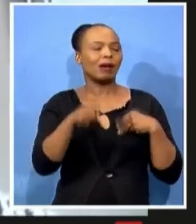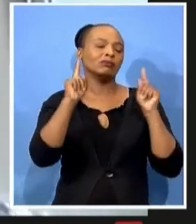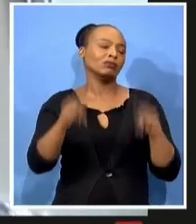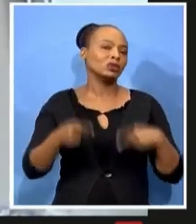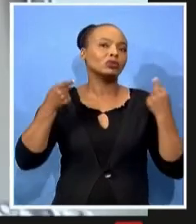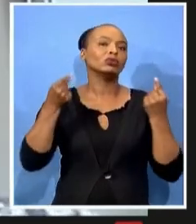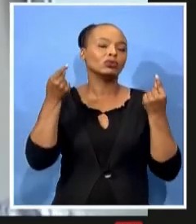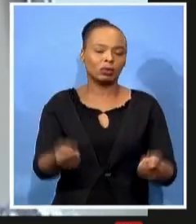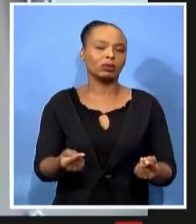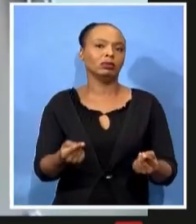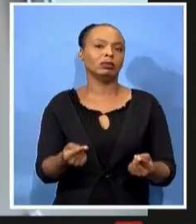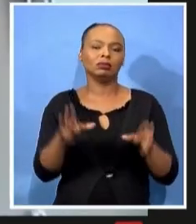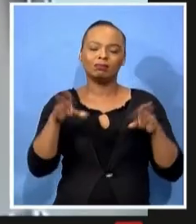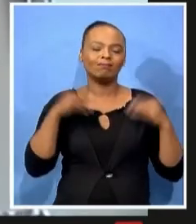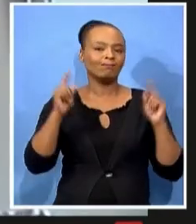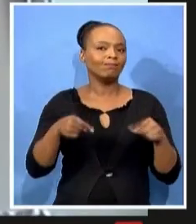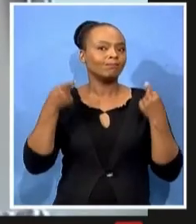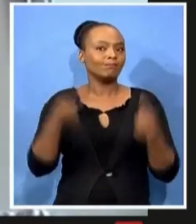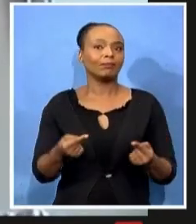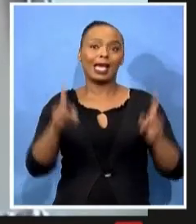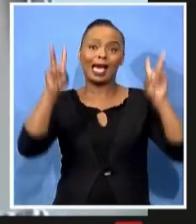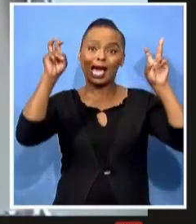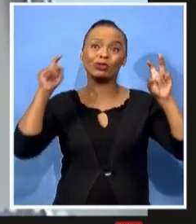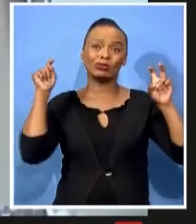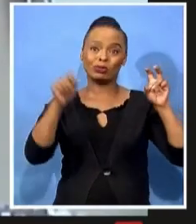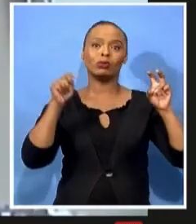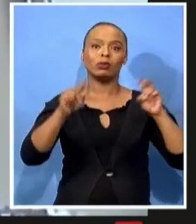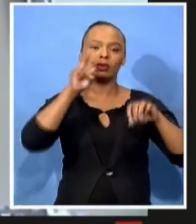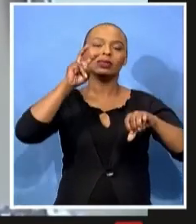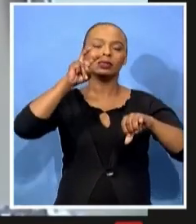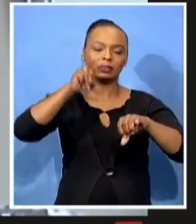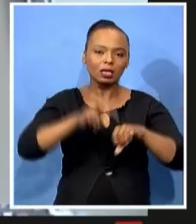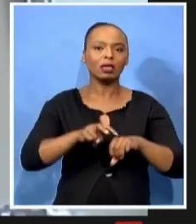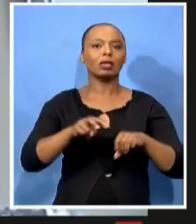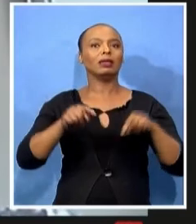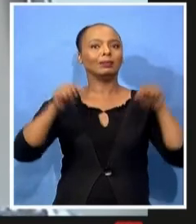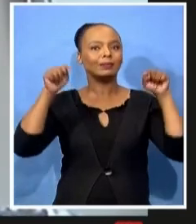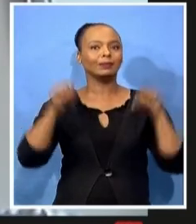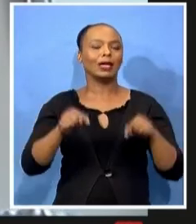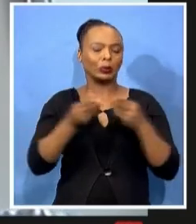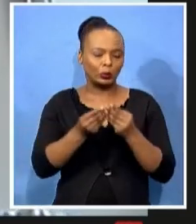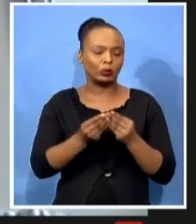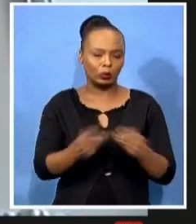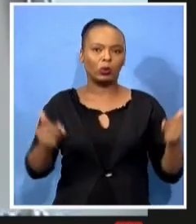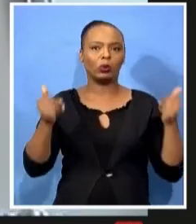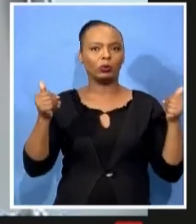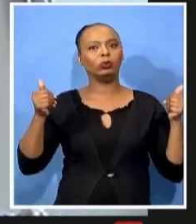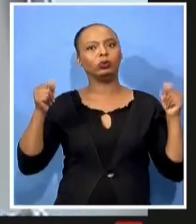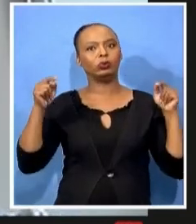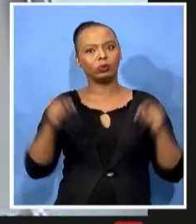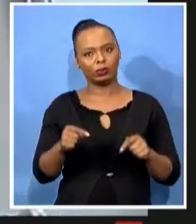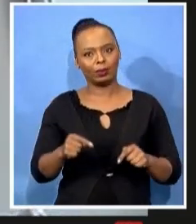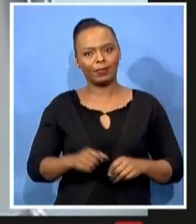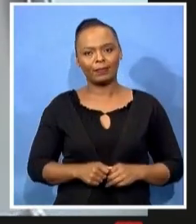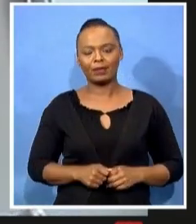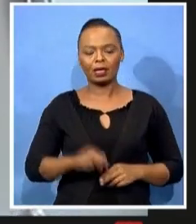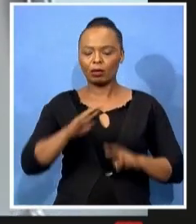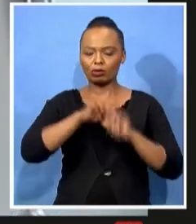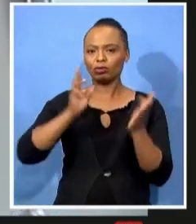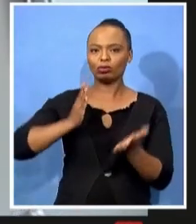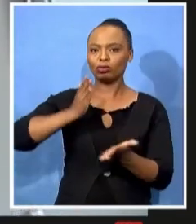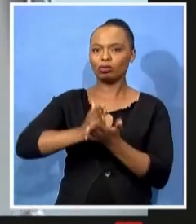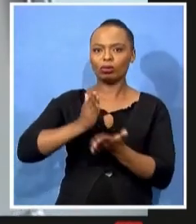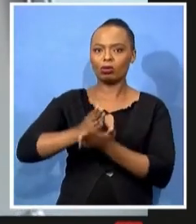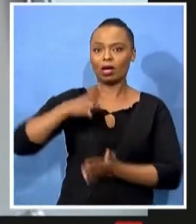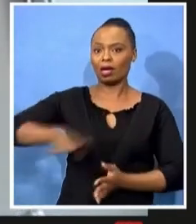need to be dealt with. Now, I'm not sure about other members of the committee, but I know that several of us